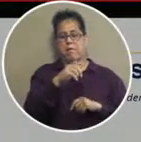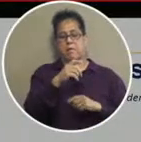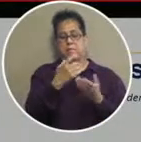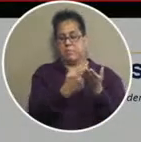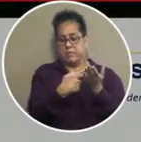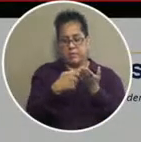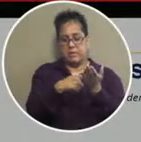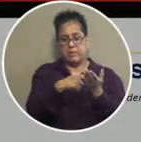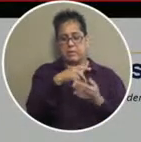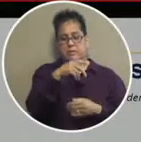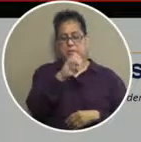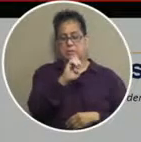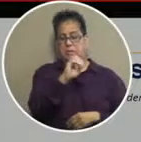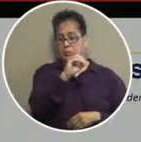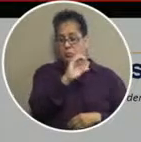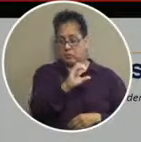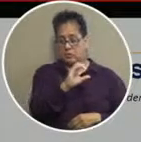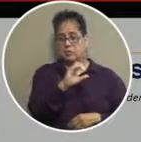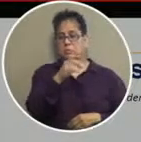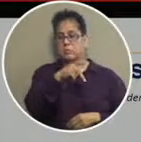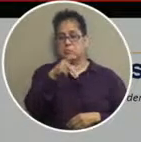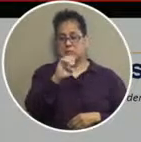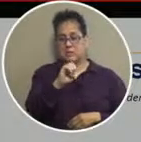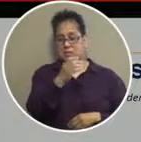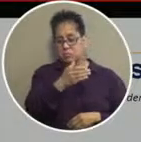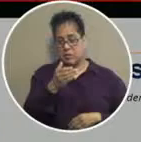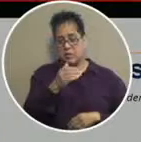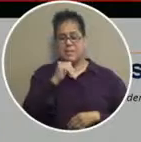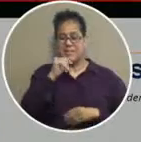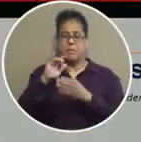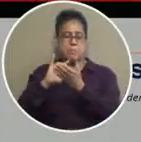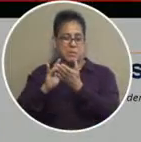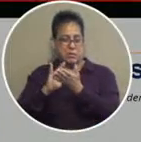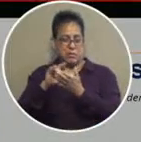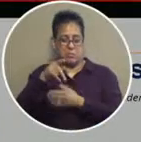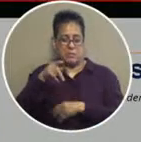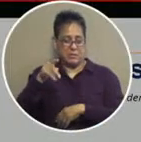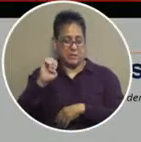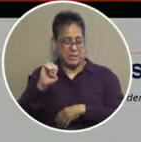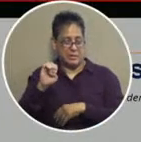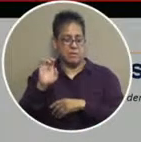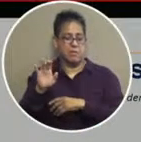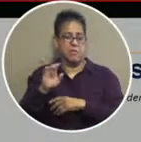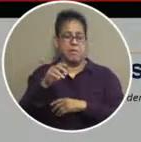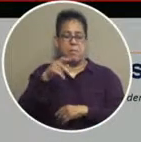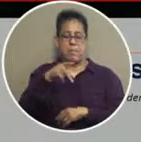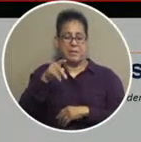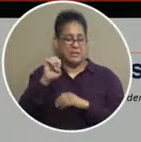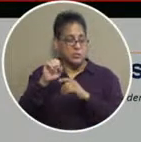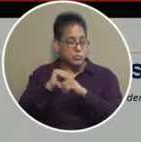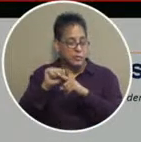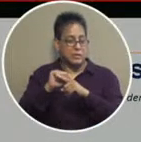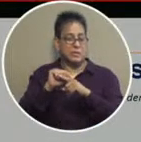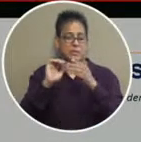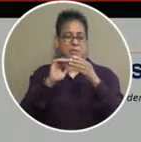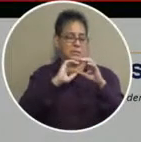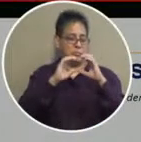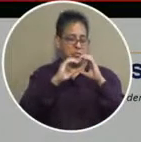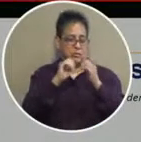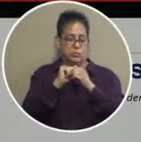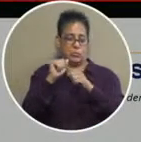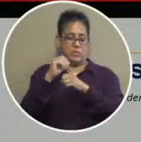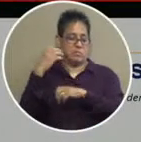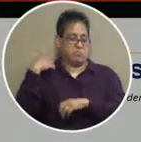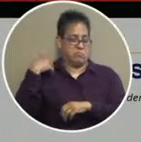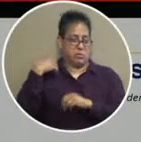border rack, and PPE supply and demand, non-medical community PPE needs, PPE training, and communication with